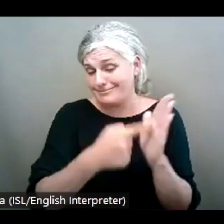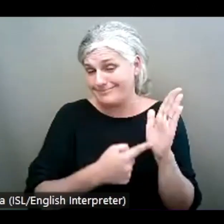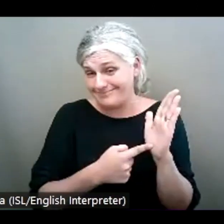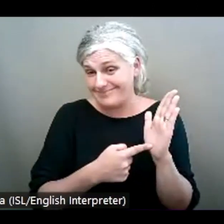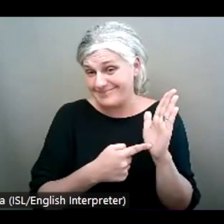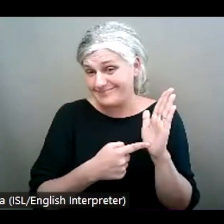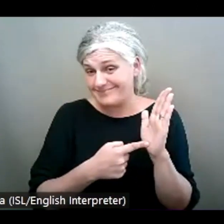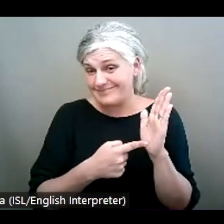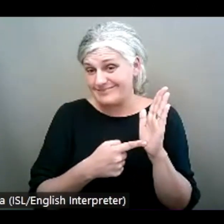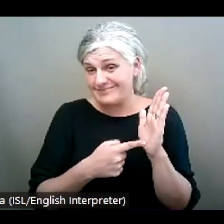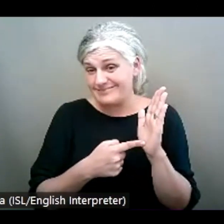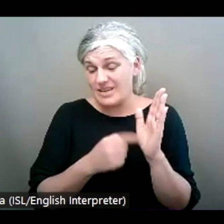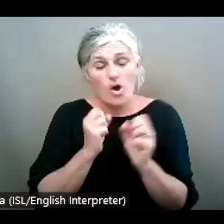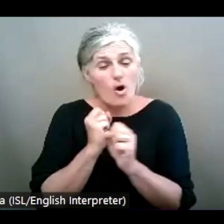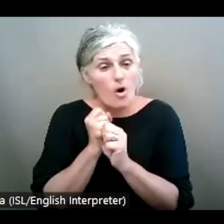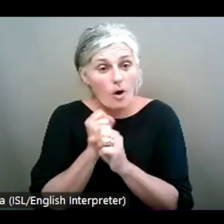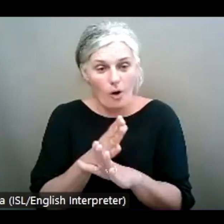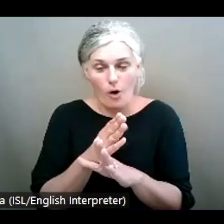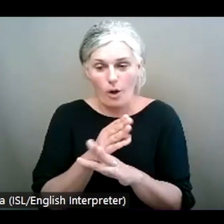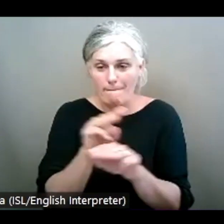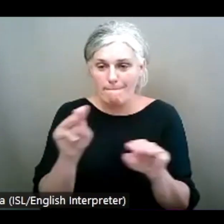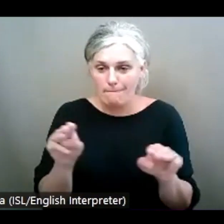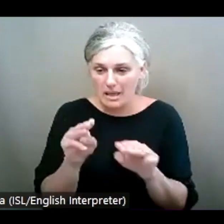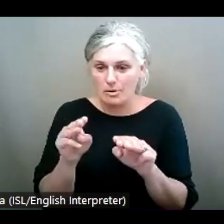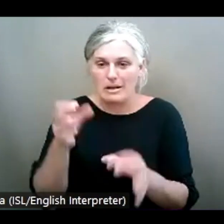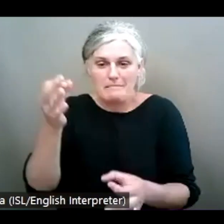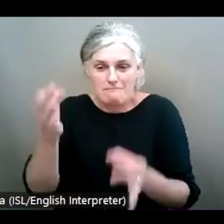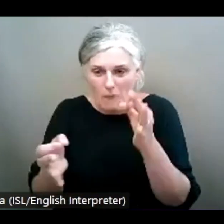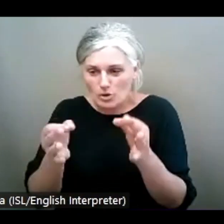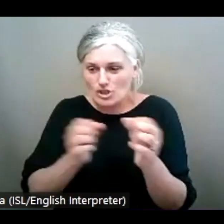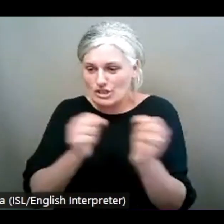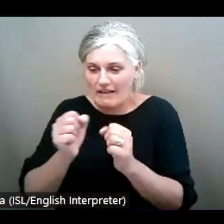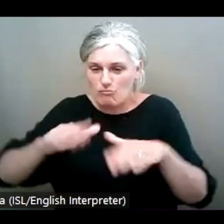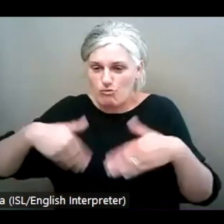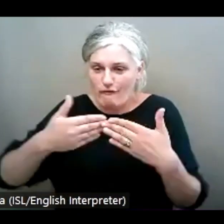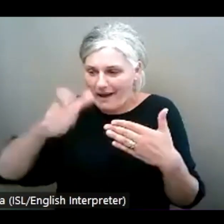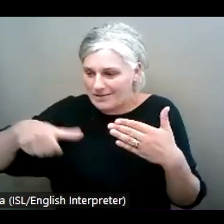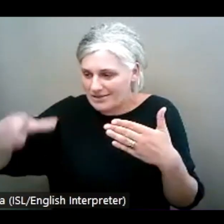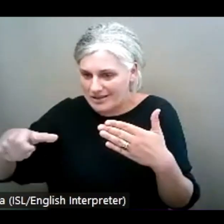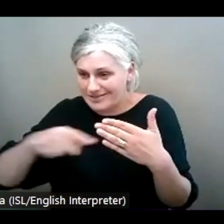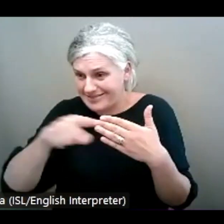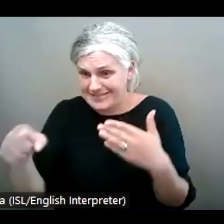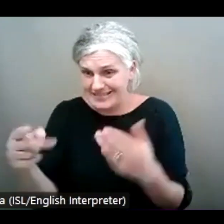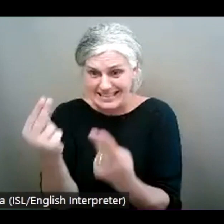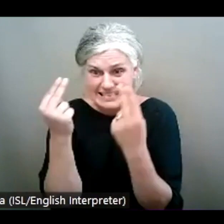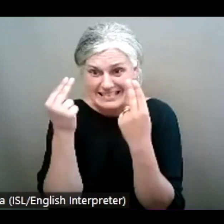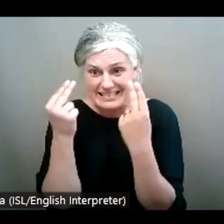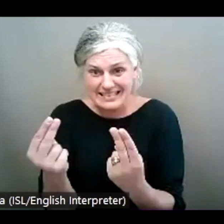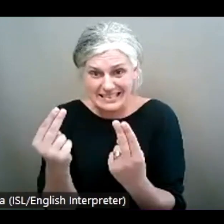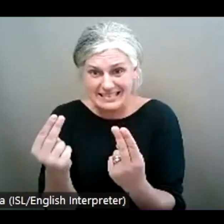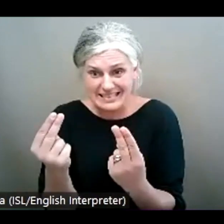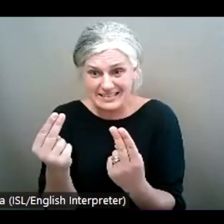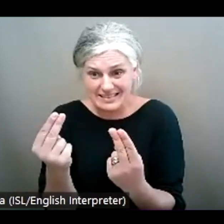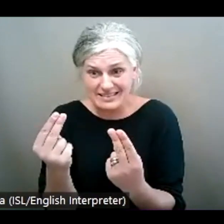all our politicians, all our service providers need to do is fucking read it